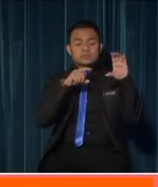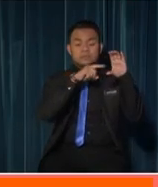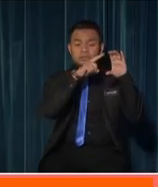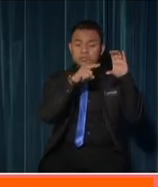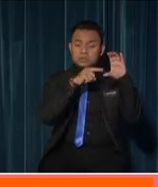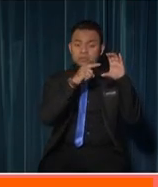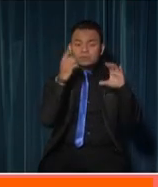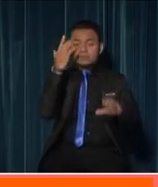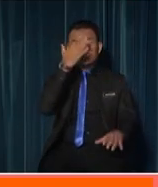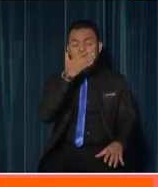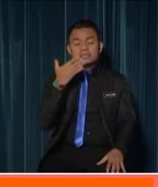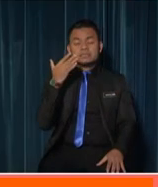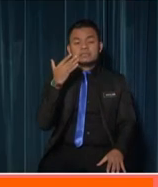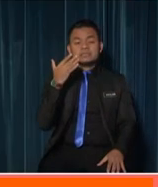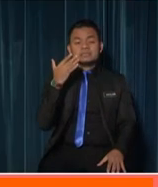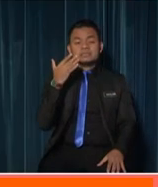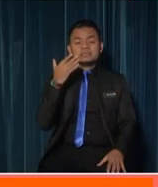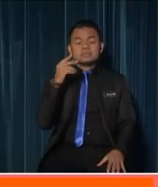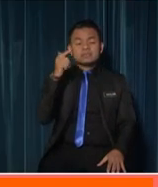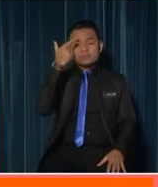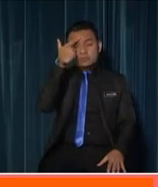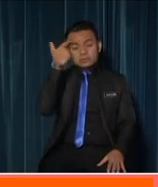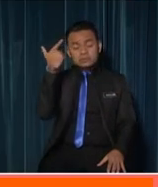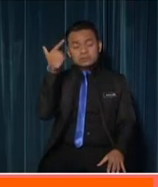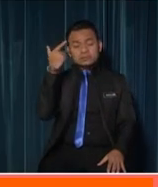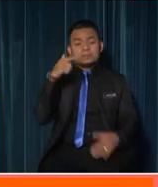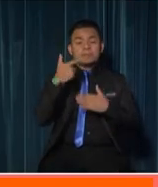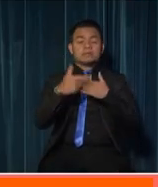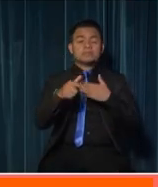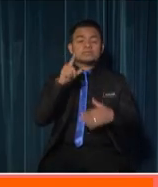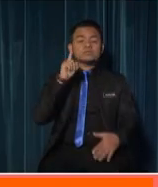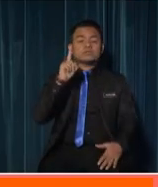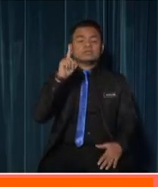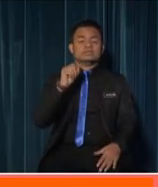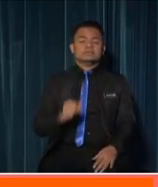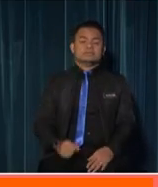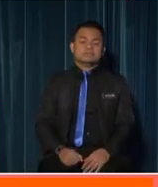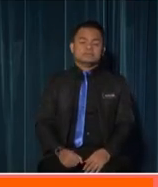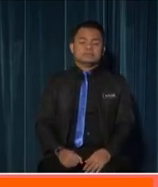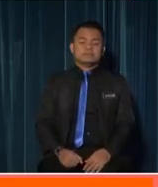is 1/4 past 1.